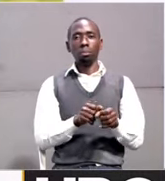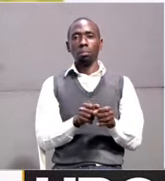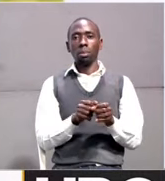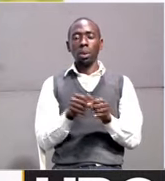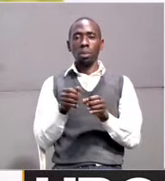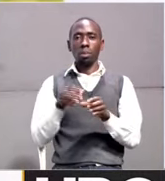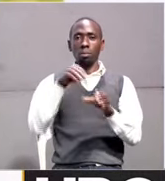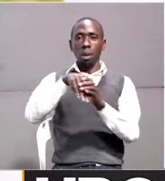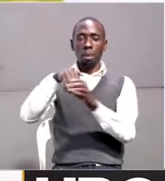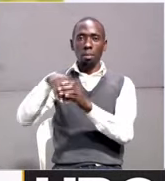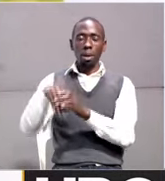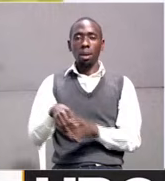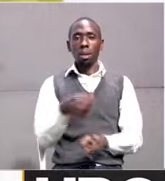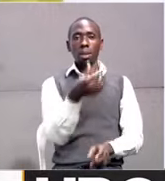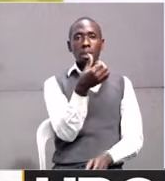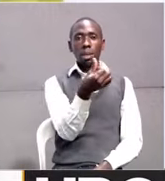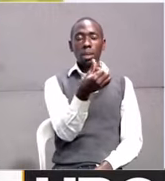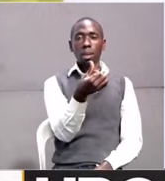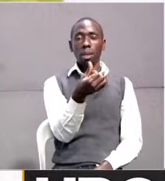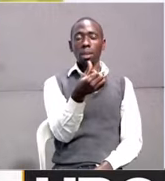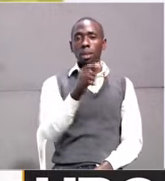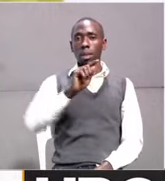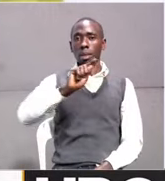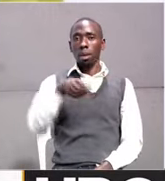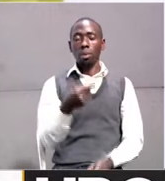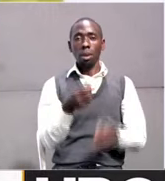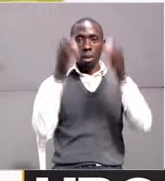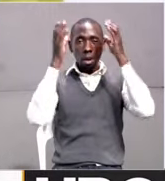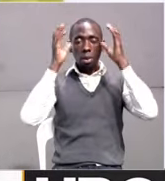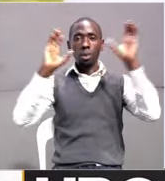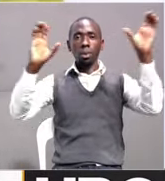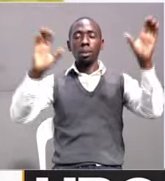One square mile can support 6,000 cows.